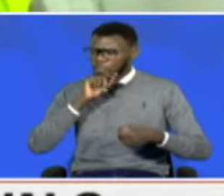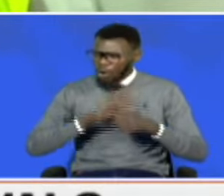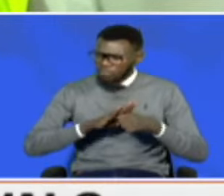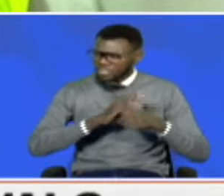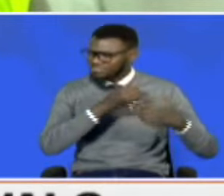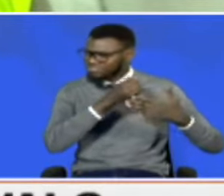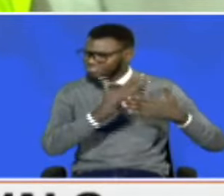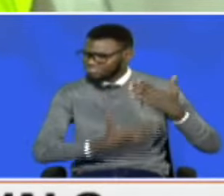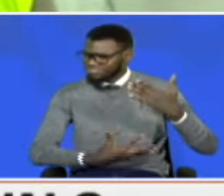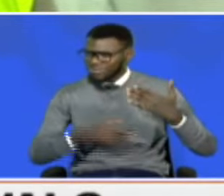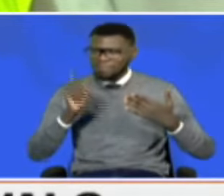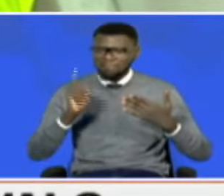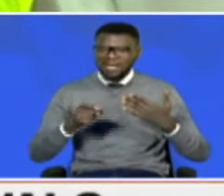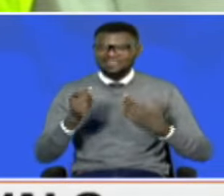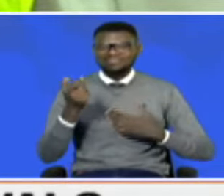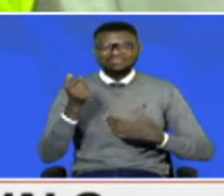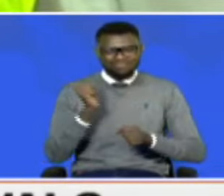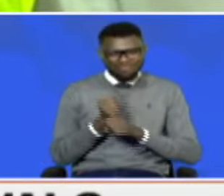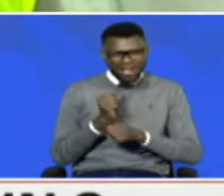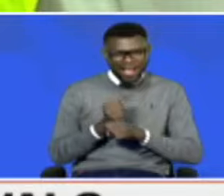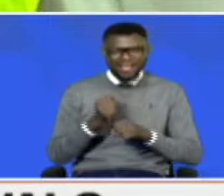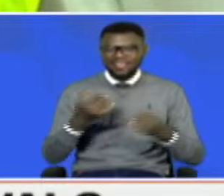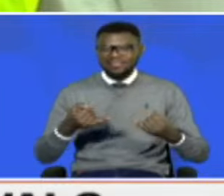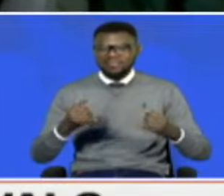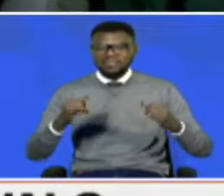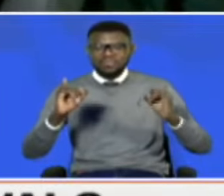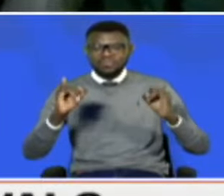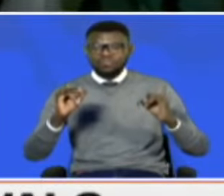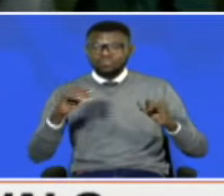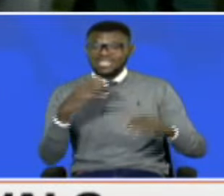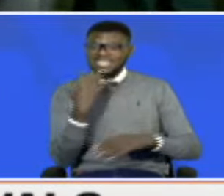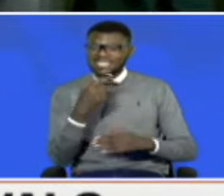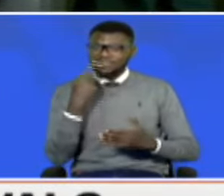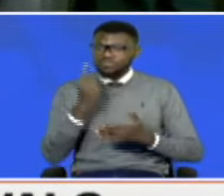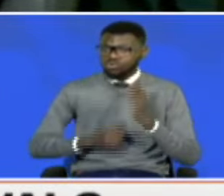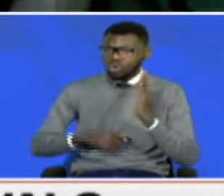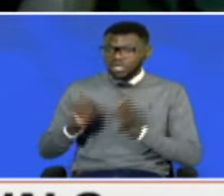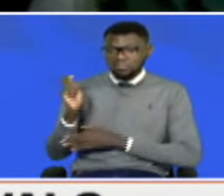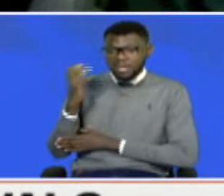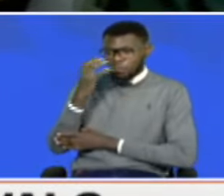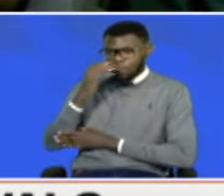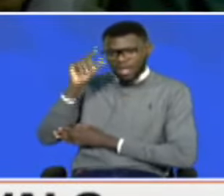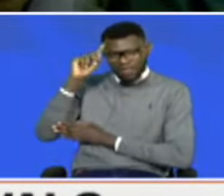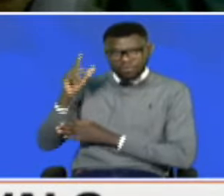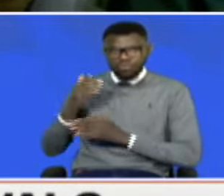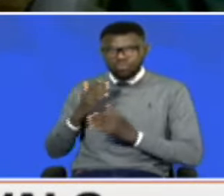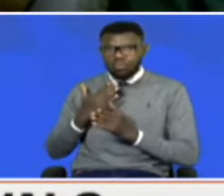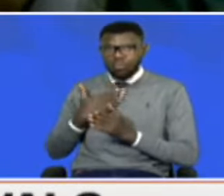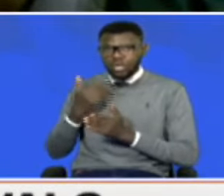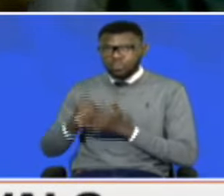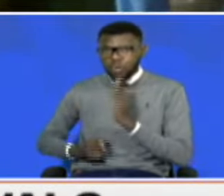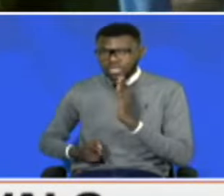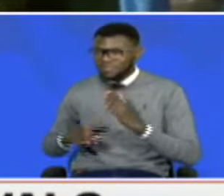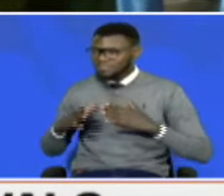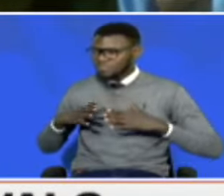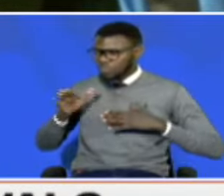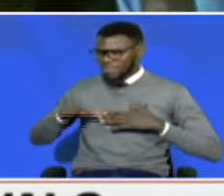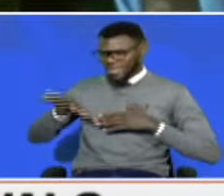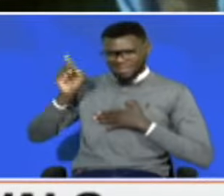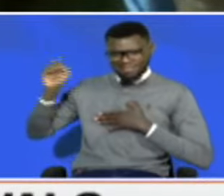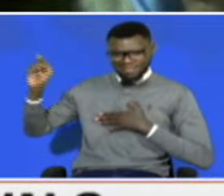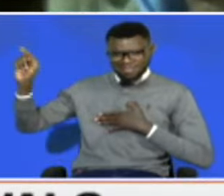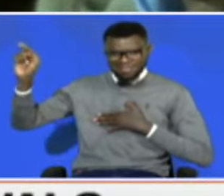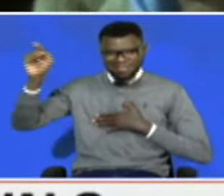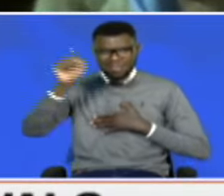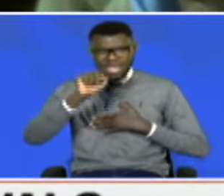Meanwhile, the DP maintained President William Ruto's administration is working on lifting of the caveat for residents of Mauche and other